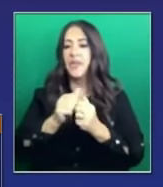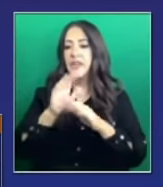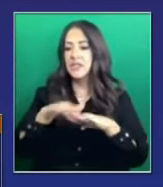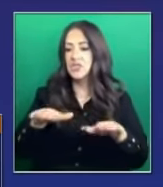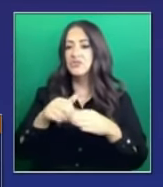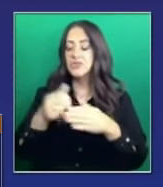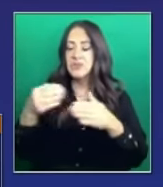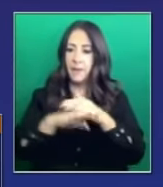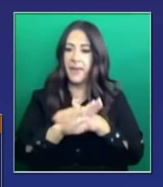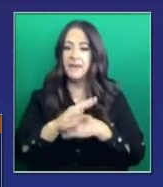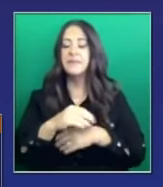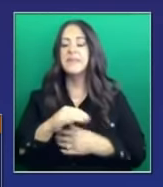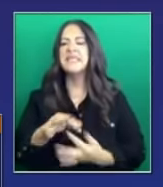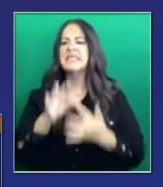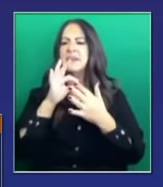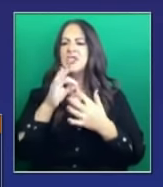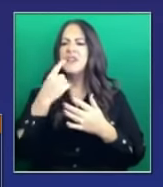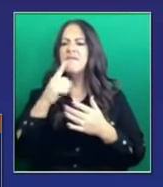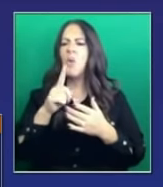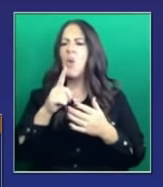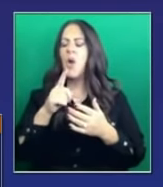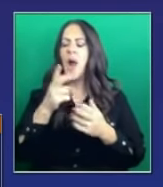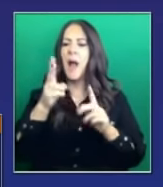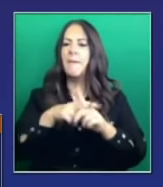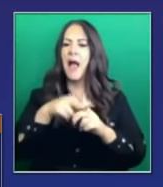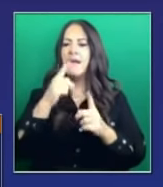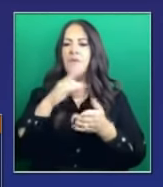for elementary grades. There's